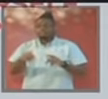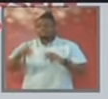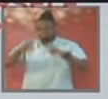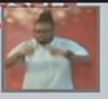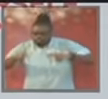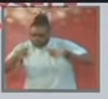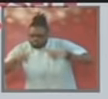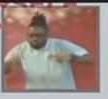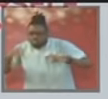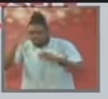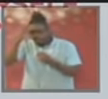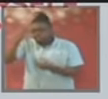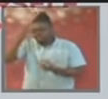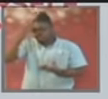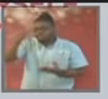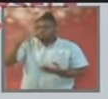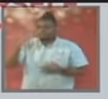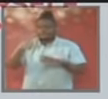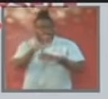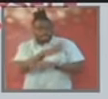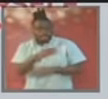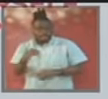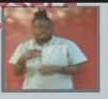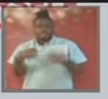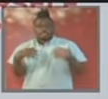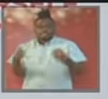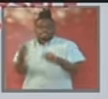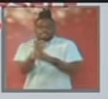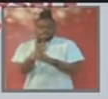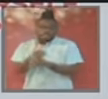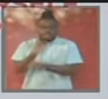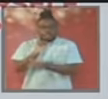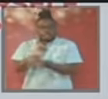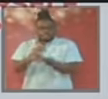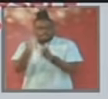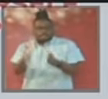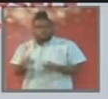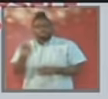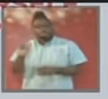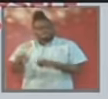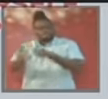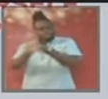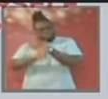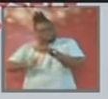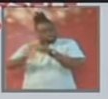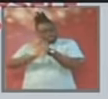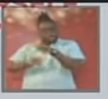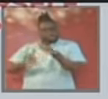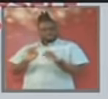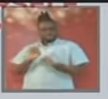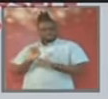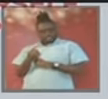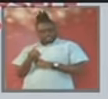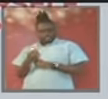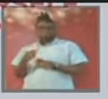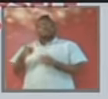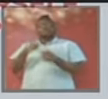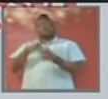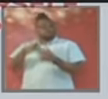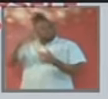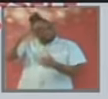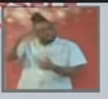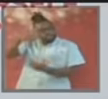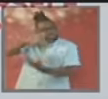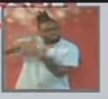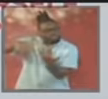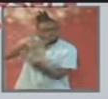And of course, our healthcare workers also need to be protected first because they are on the front line. We